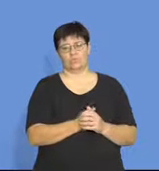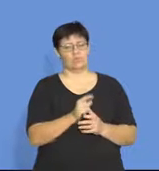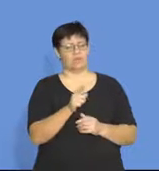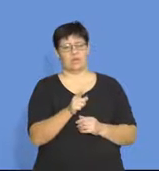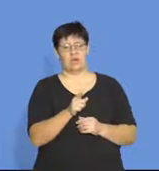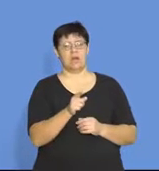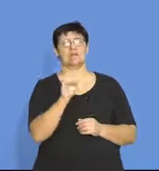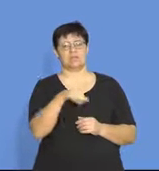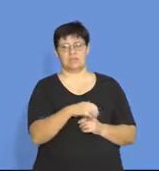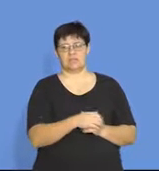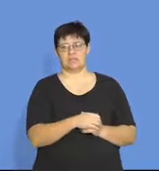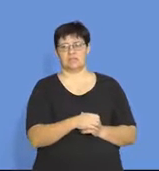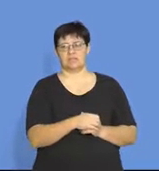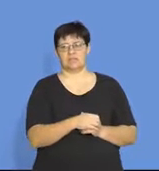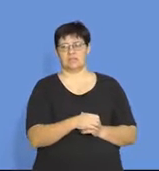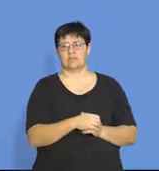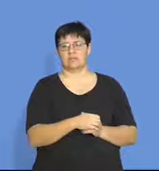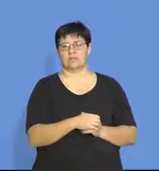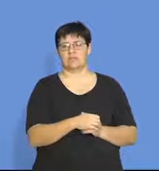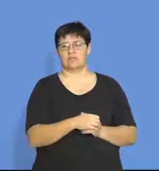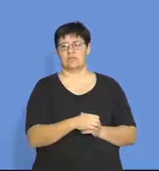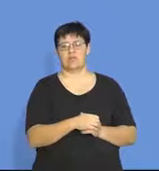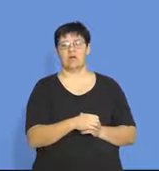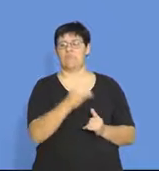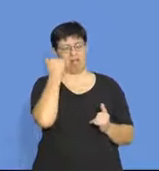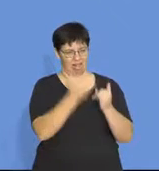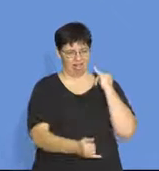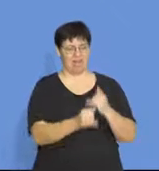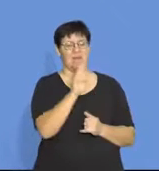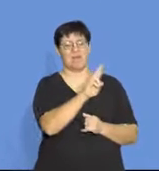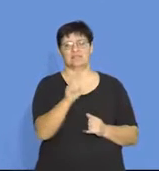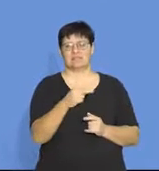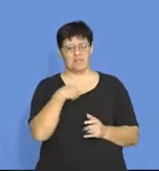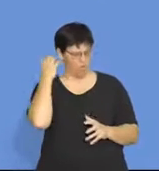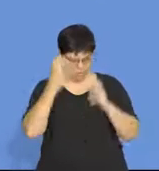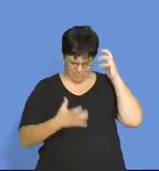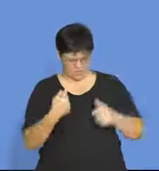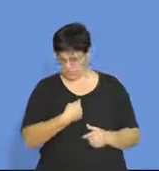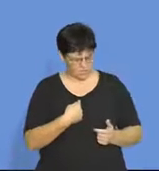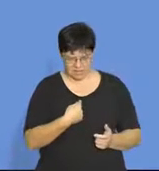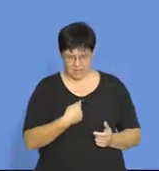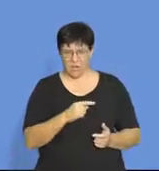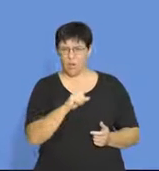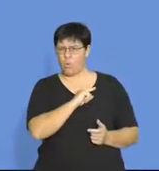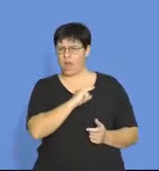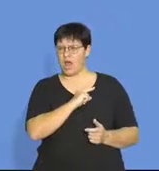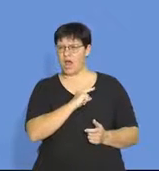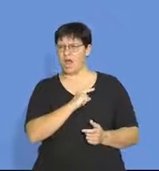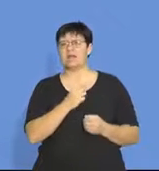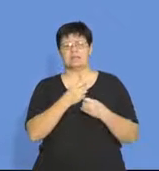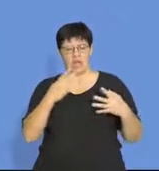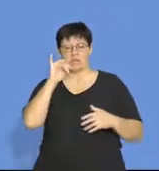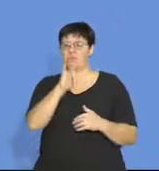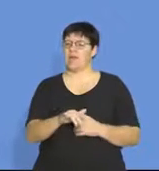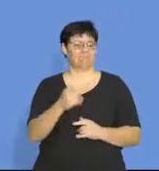let me see something. Oh yes, I rewrote the pairs incorrectly there. So I was now confusing myself because I started with